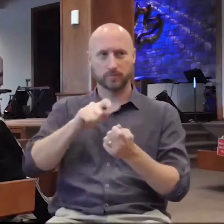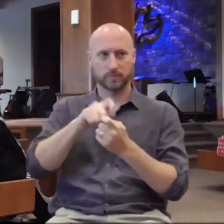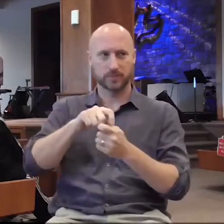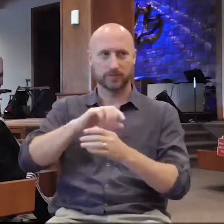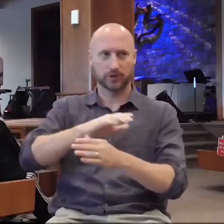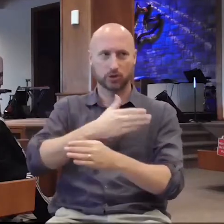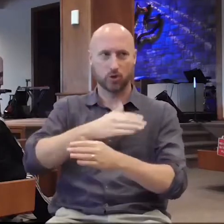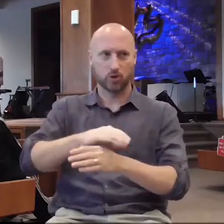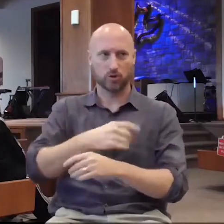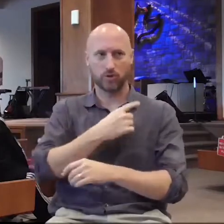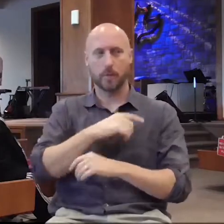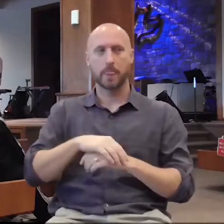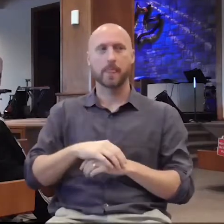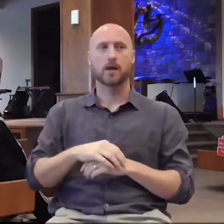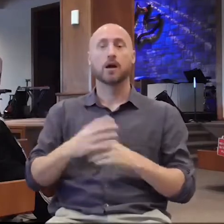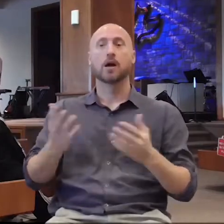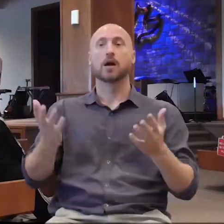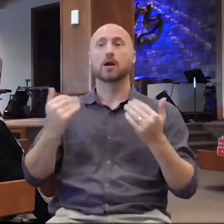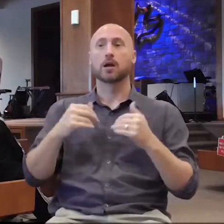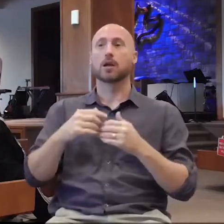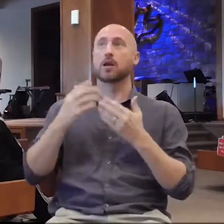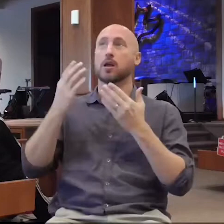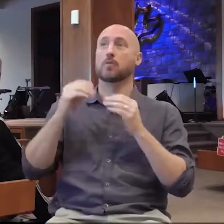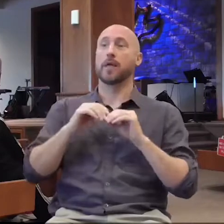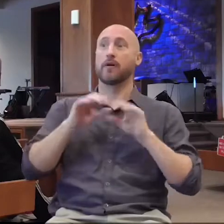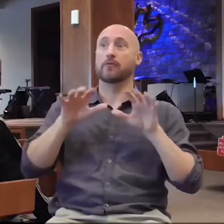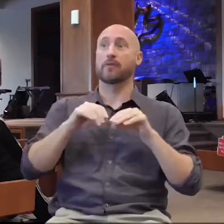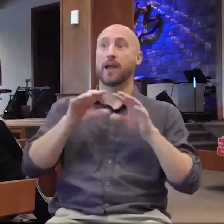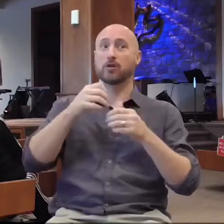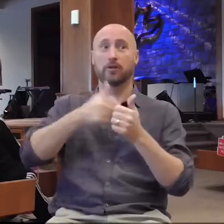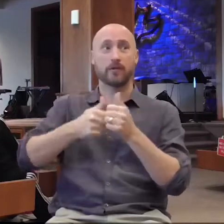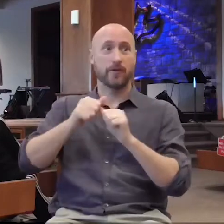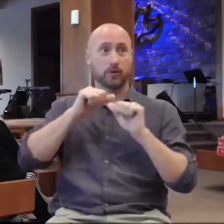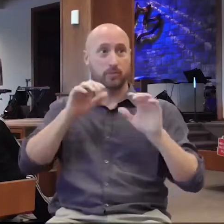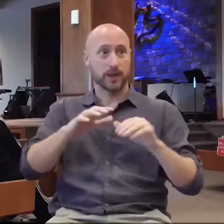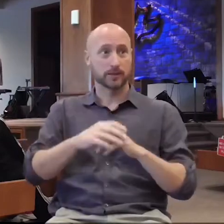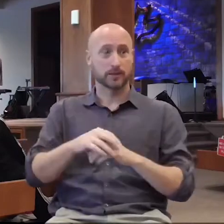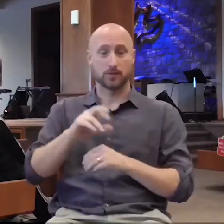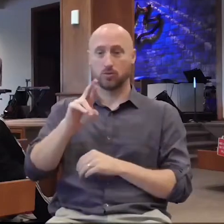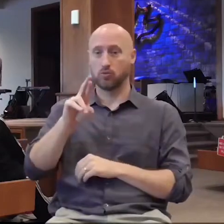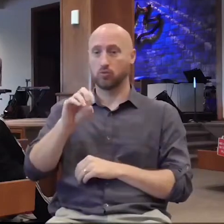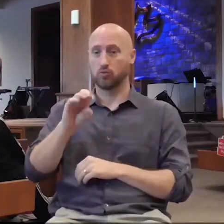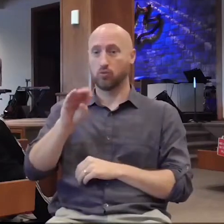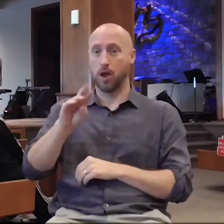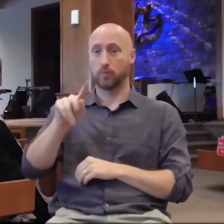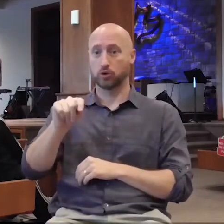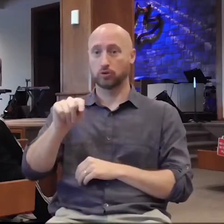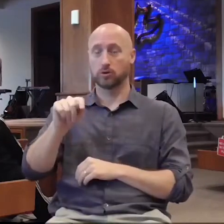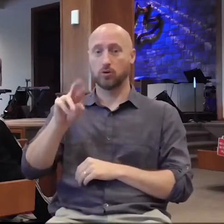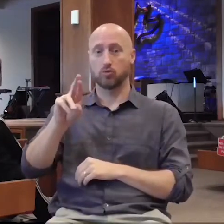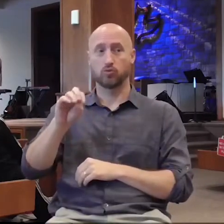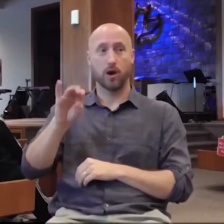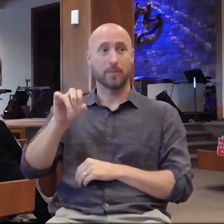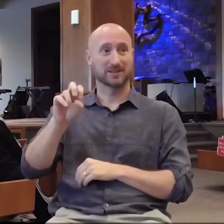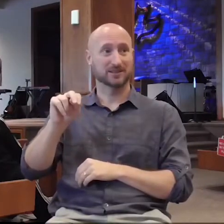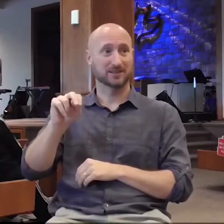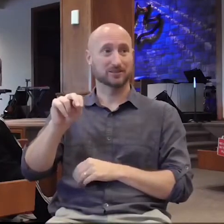song, Come Thou Fount of Every Blessing, written by Robert Robinson.